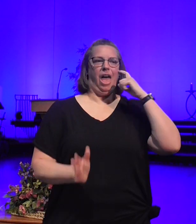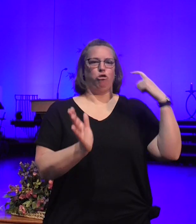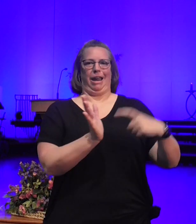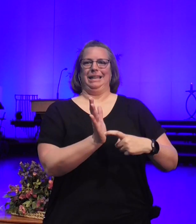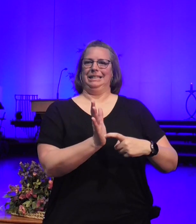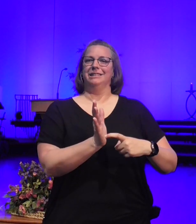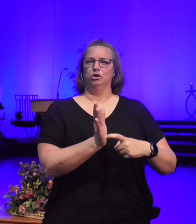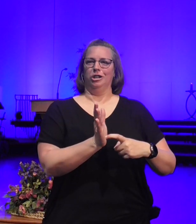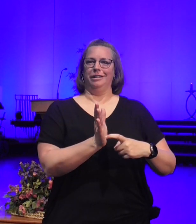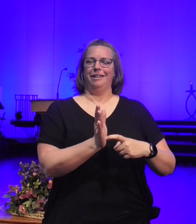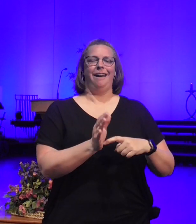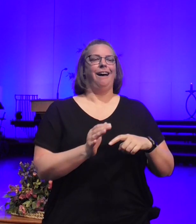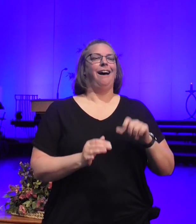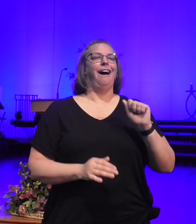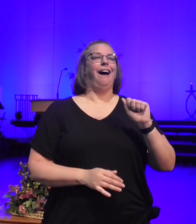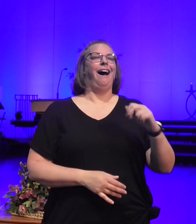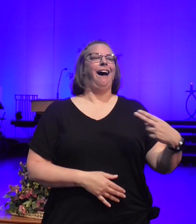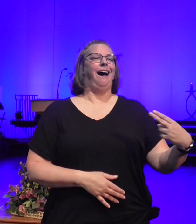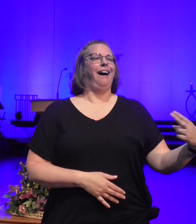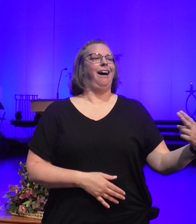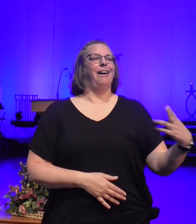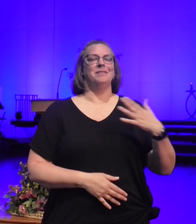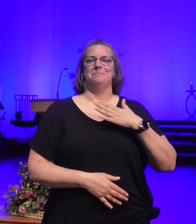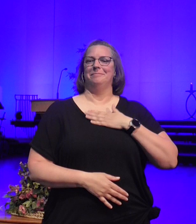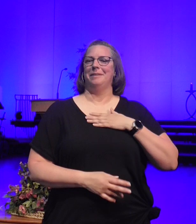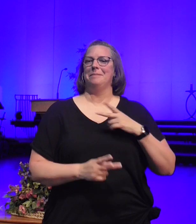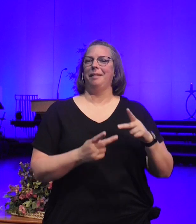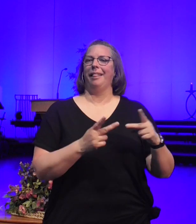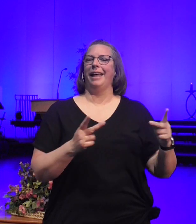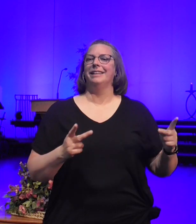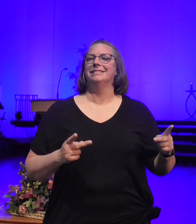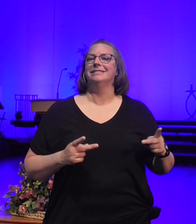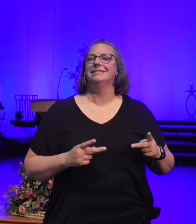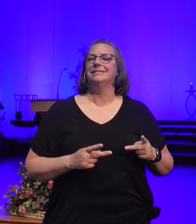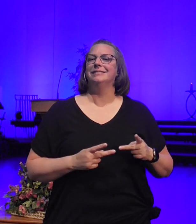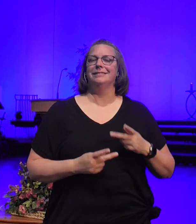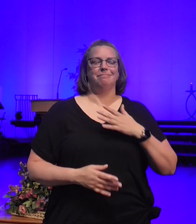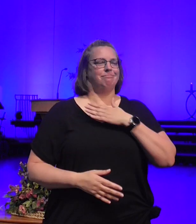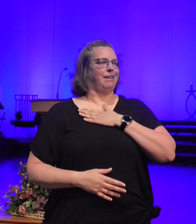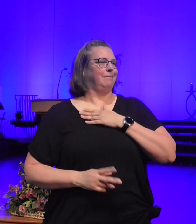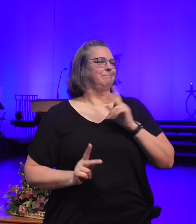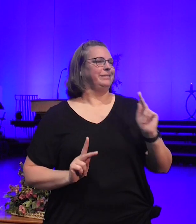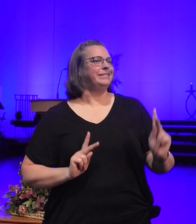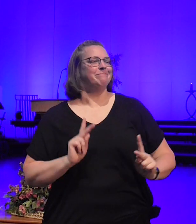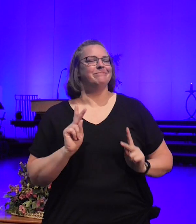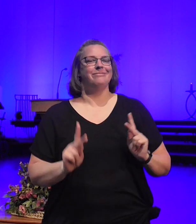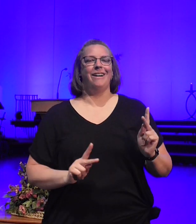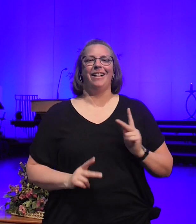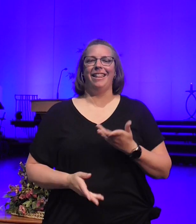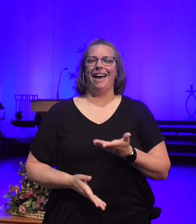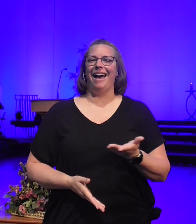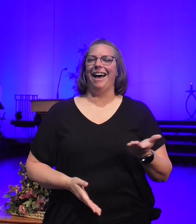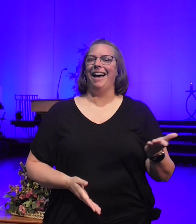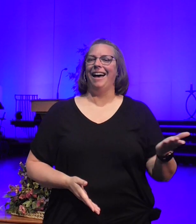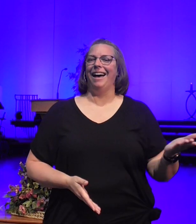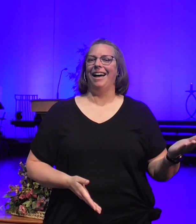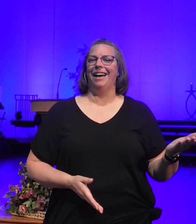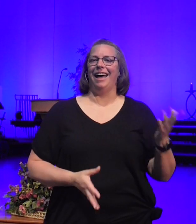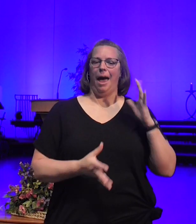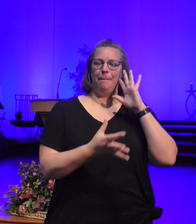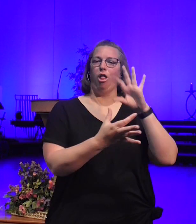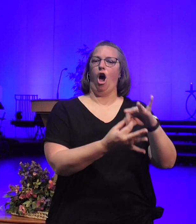like, this is my place. These are my people. I belong